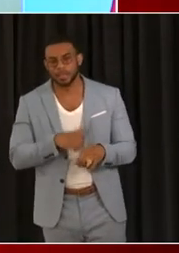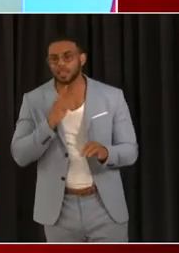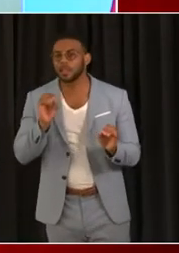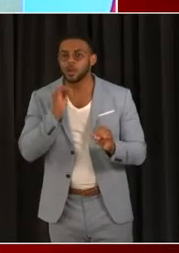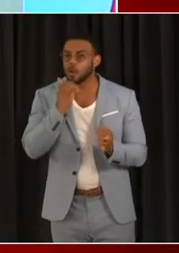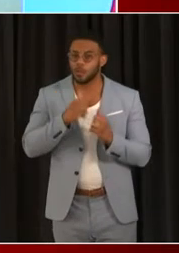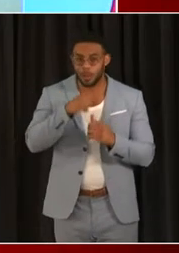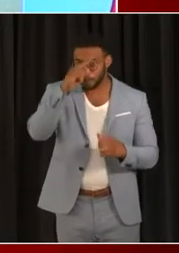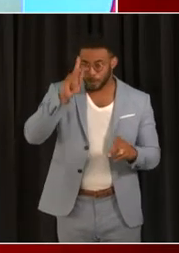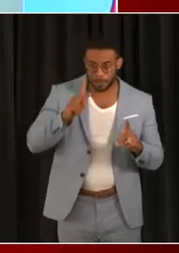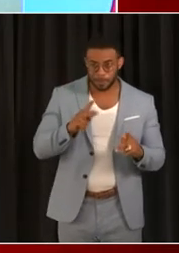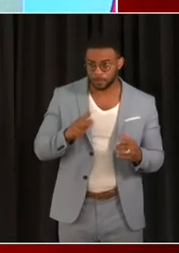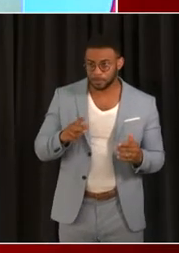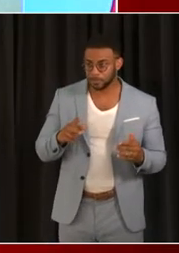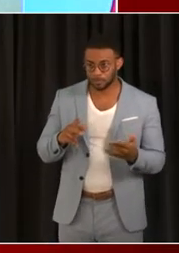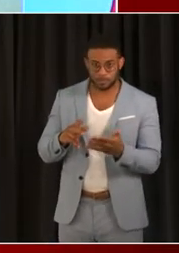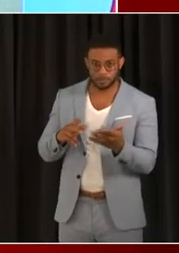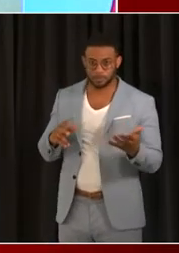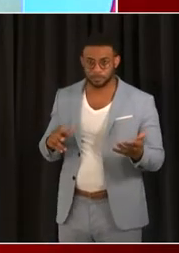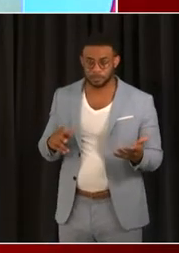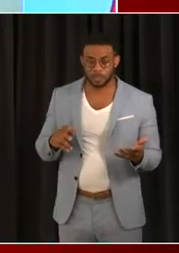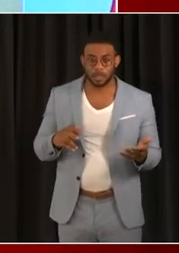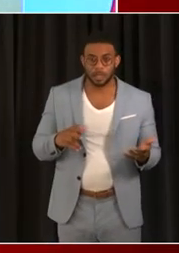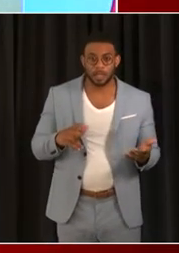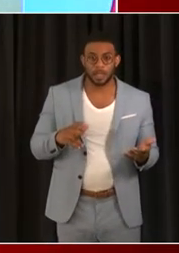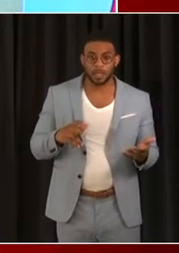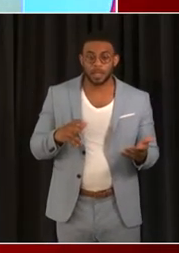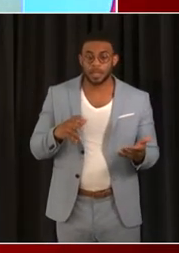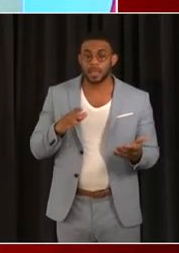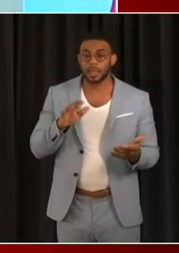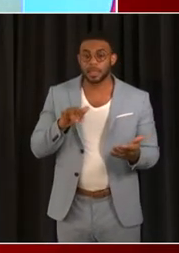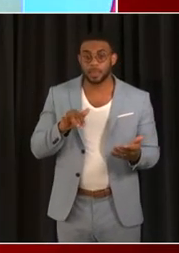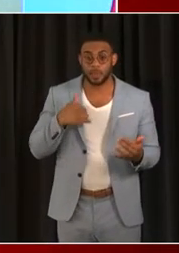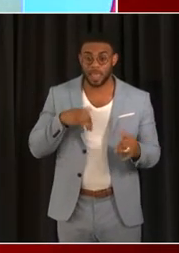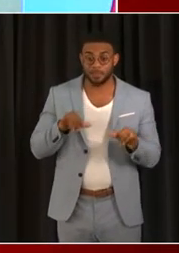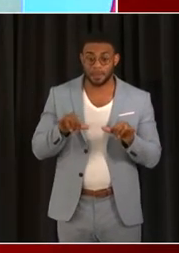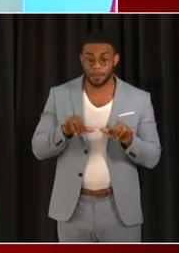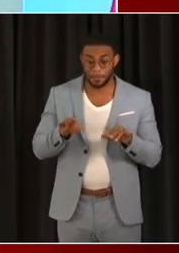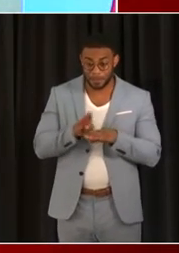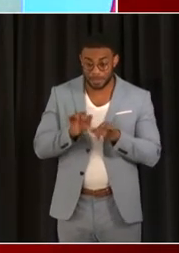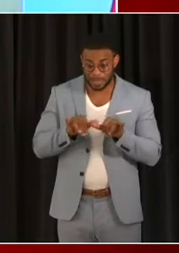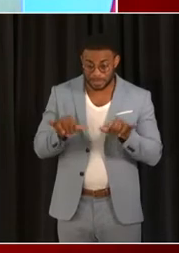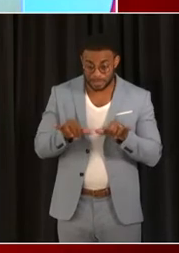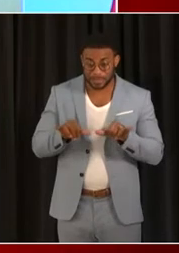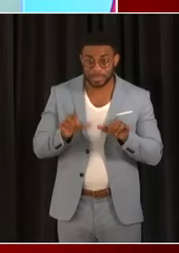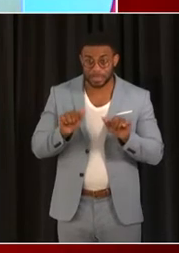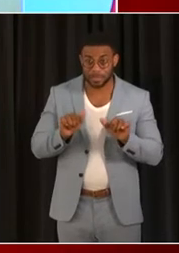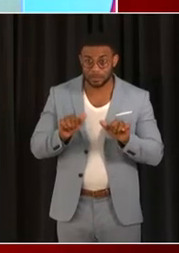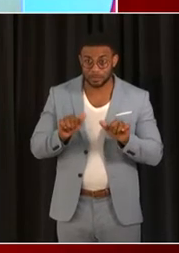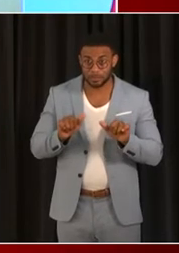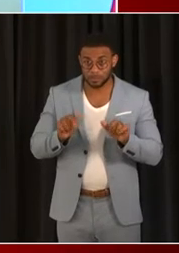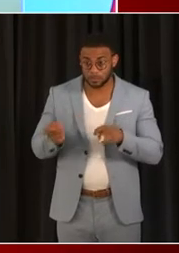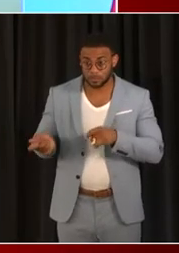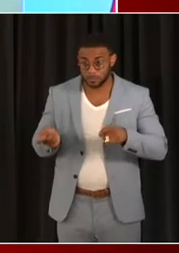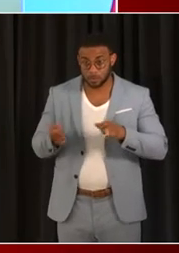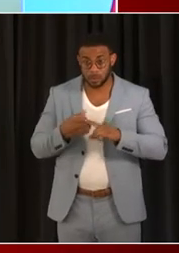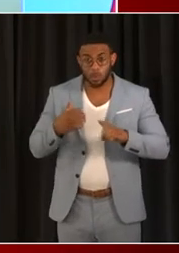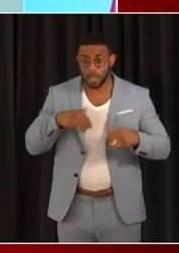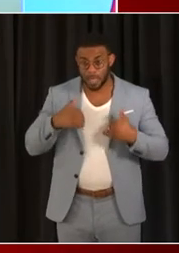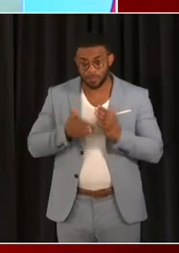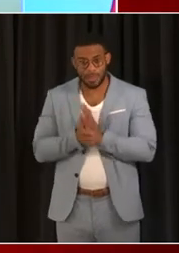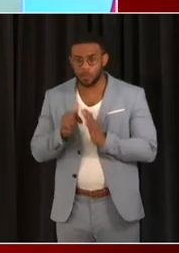there's nothing wrong with black people that ending racism can't solve. We have the businesses that can scale. We have the talent.